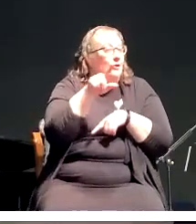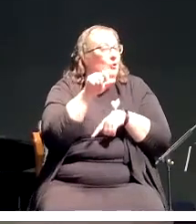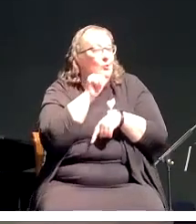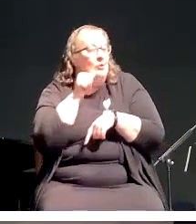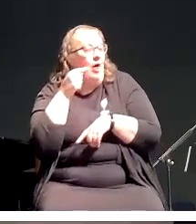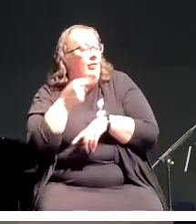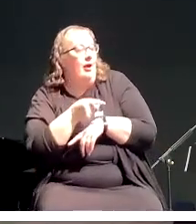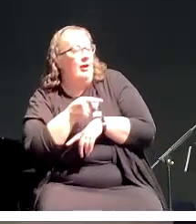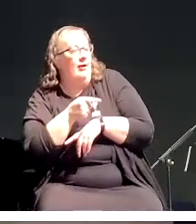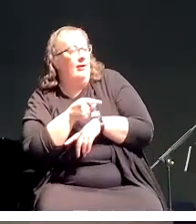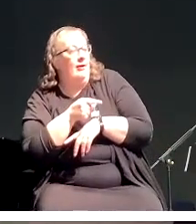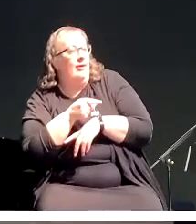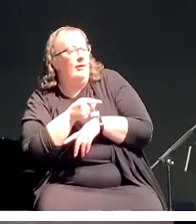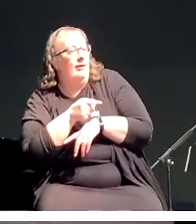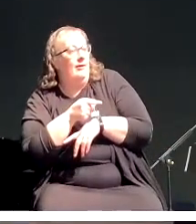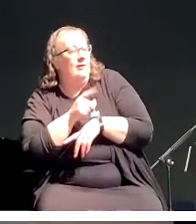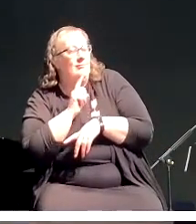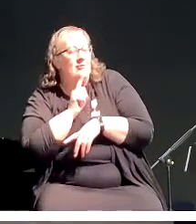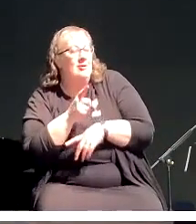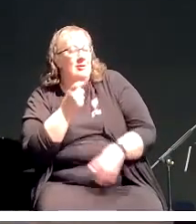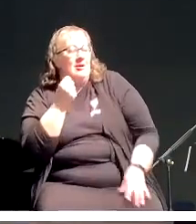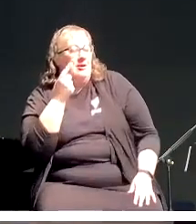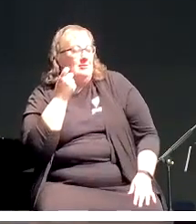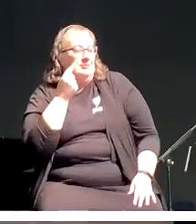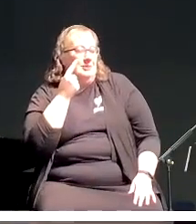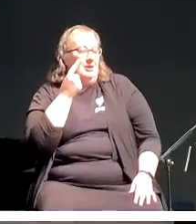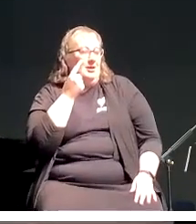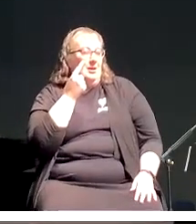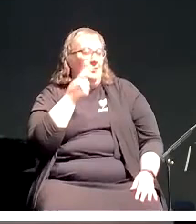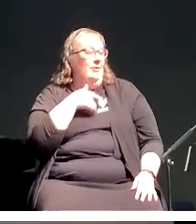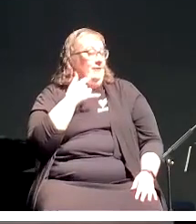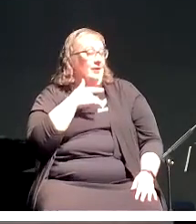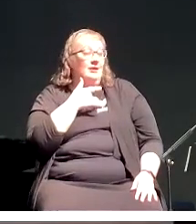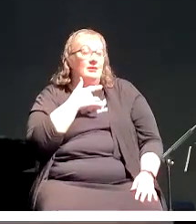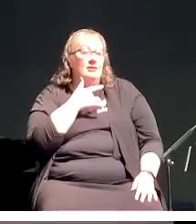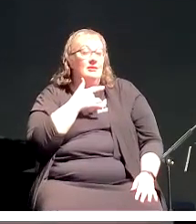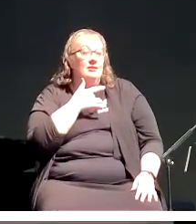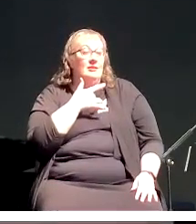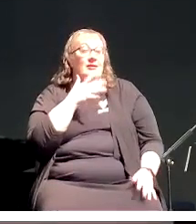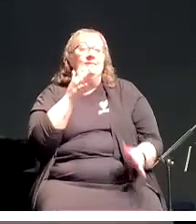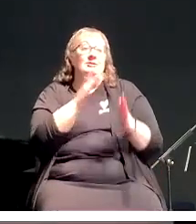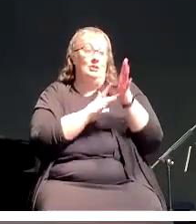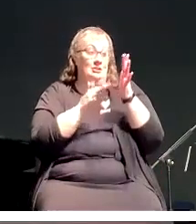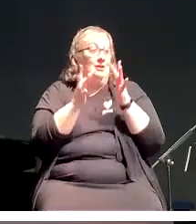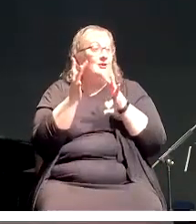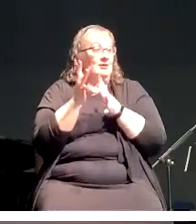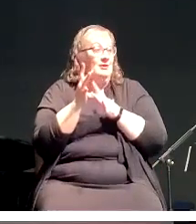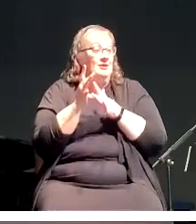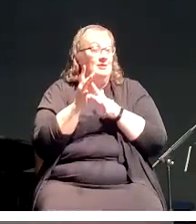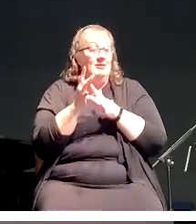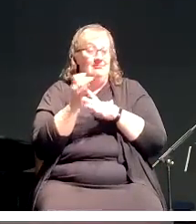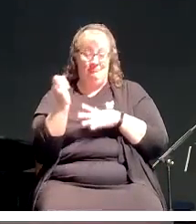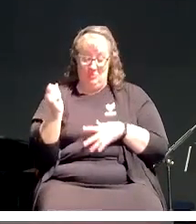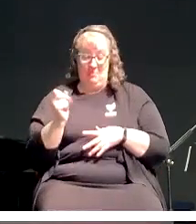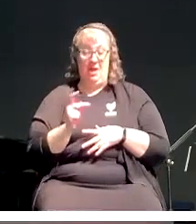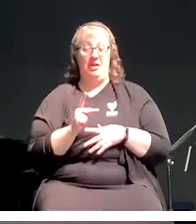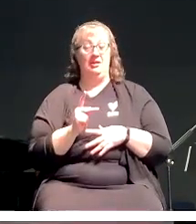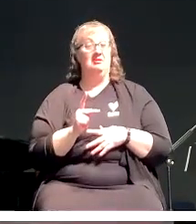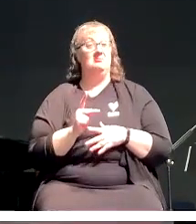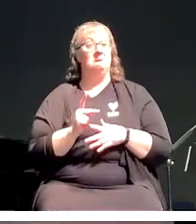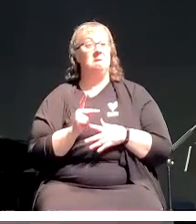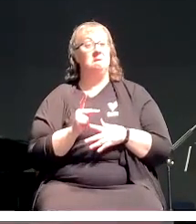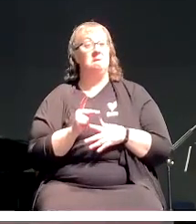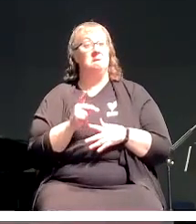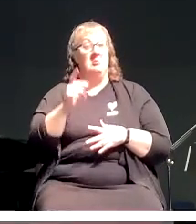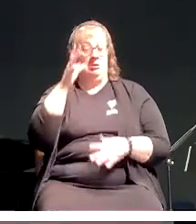not there, to really understand what they're really feeling. Well, Jesus was back.